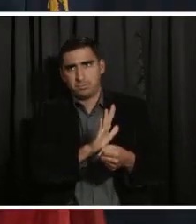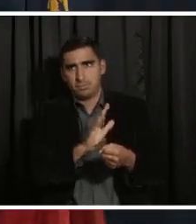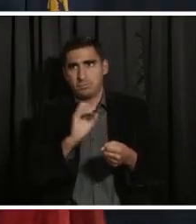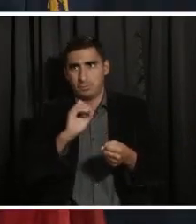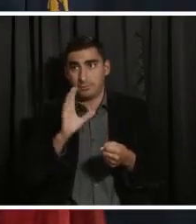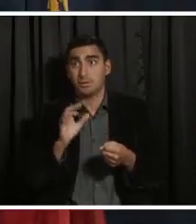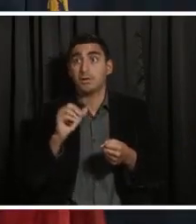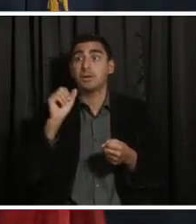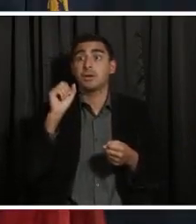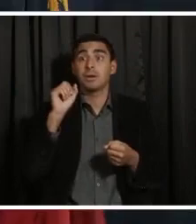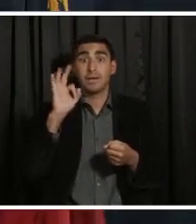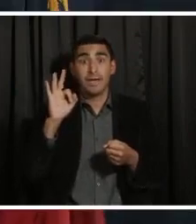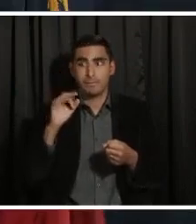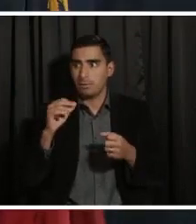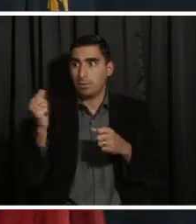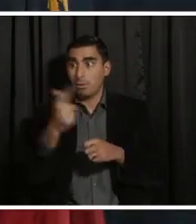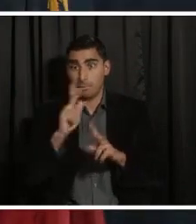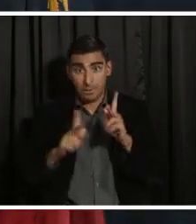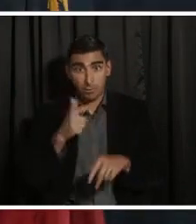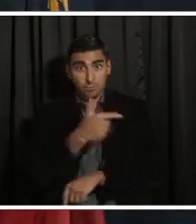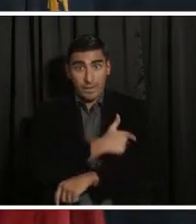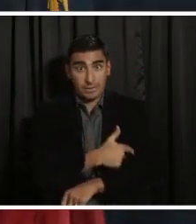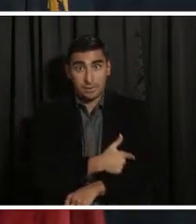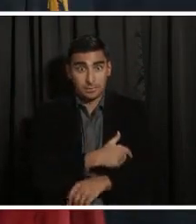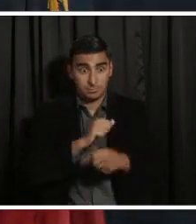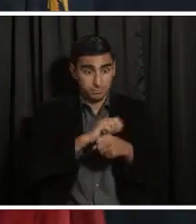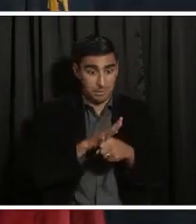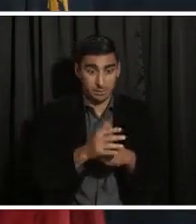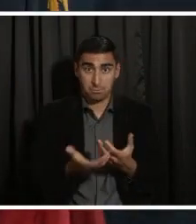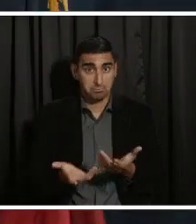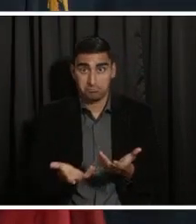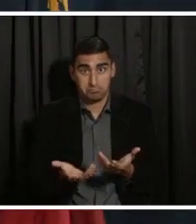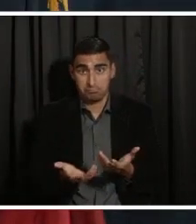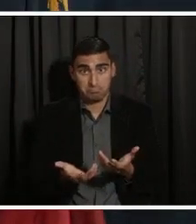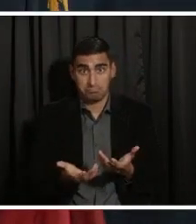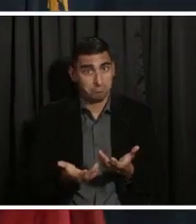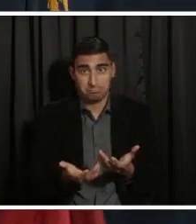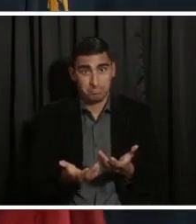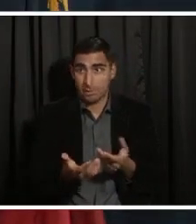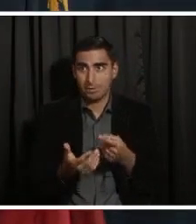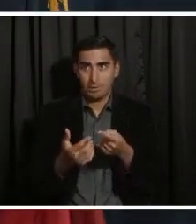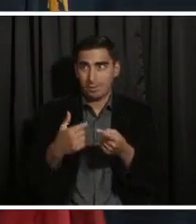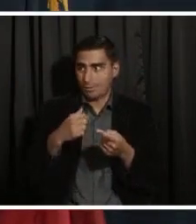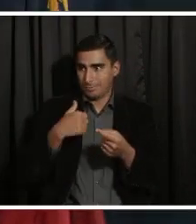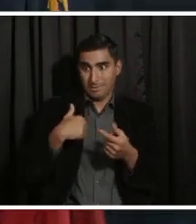everybody vaccinated, no pandemic. I wouldn't be up here. We'd